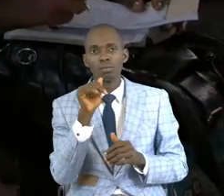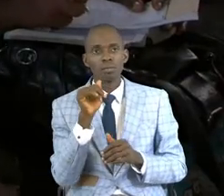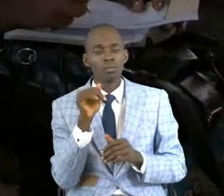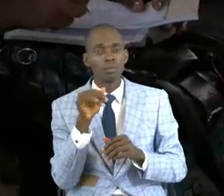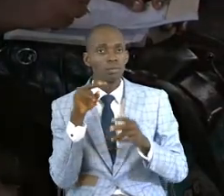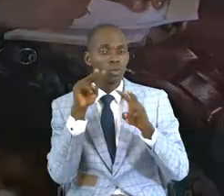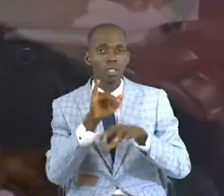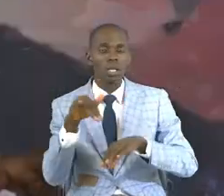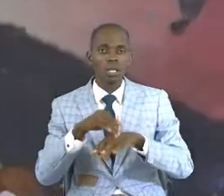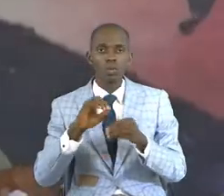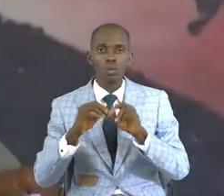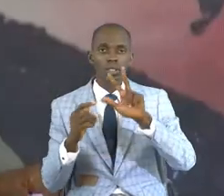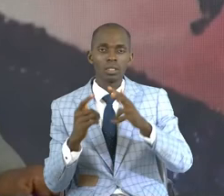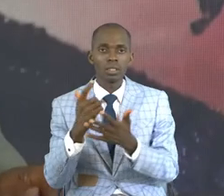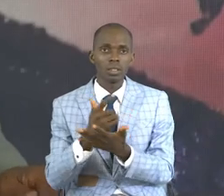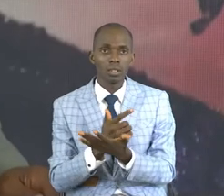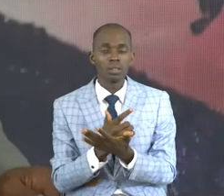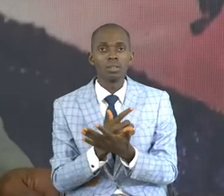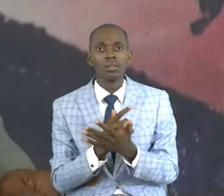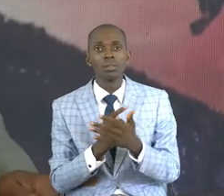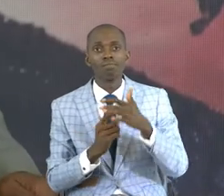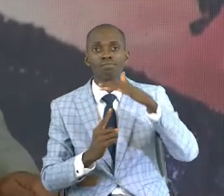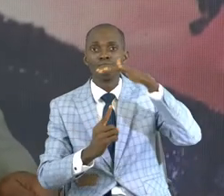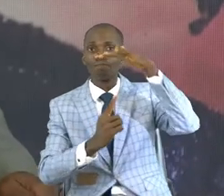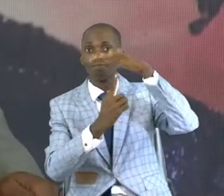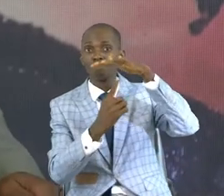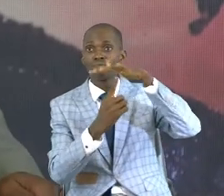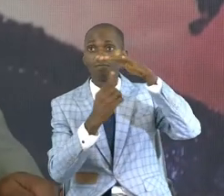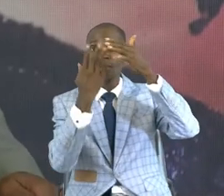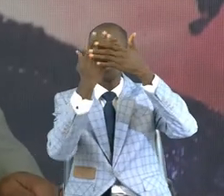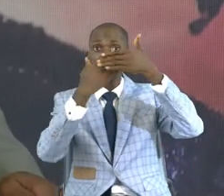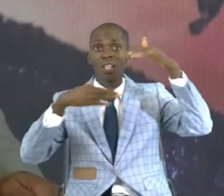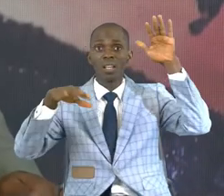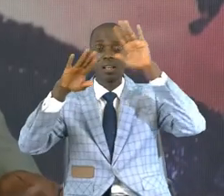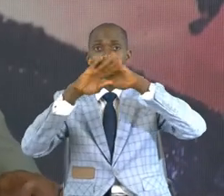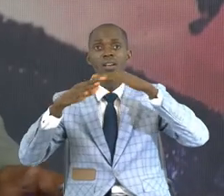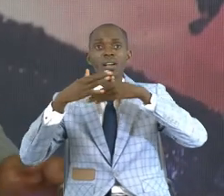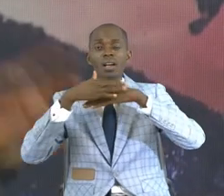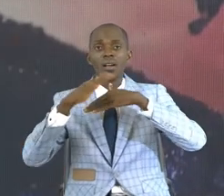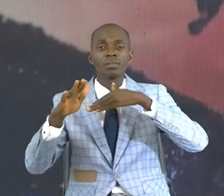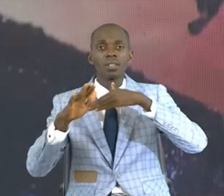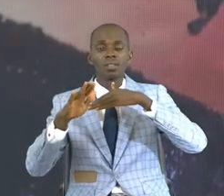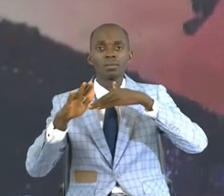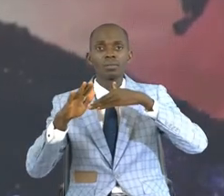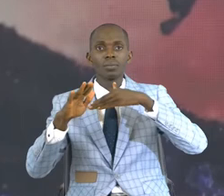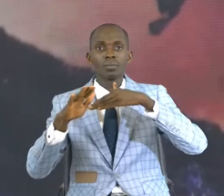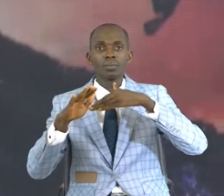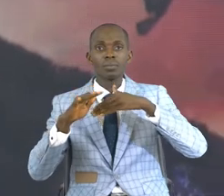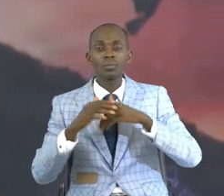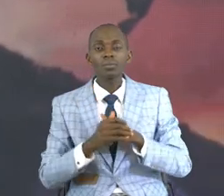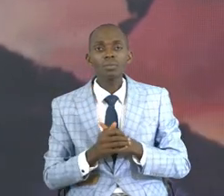Number three, sublime heaven after dedication to peerless service. Look at